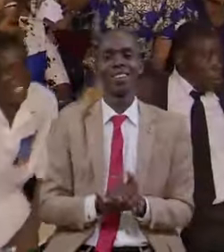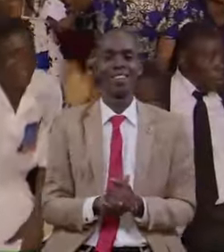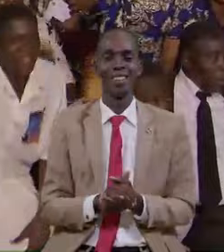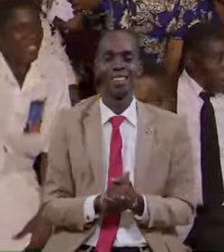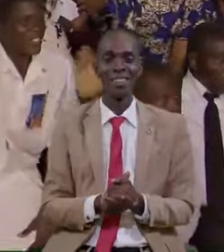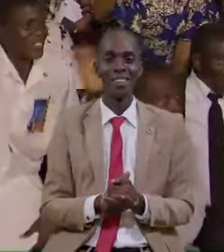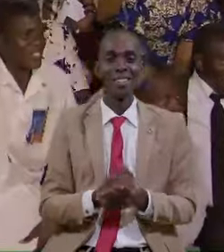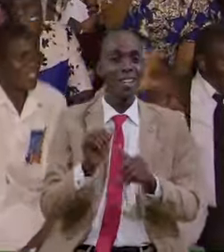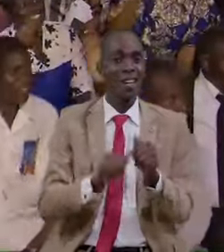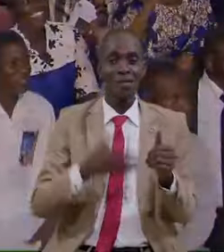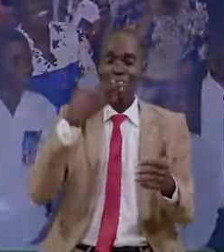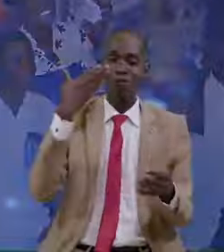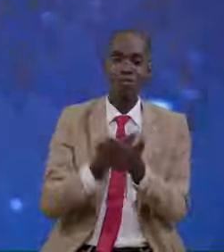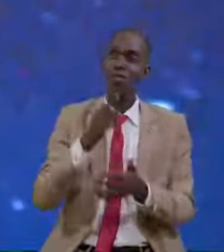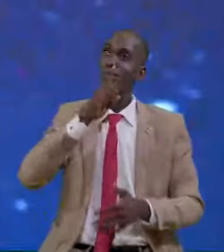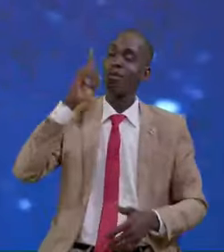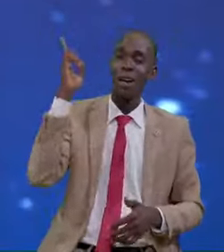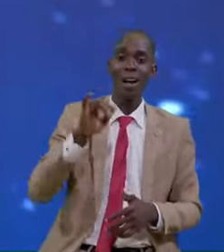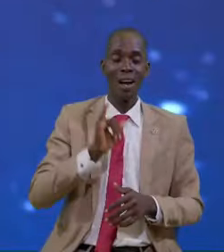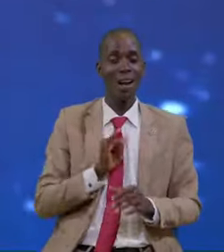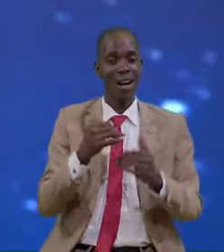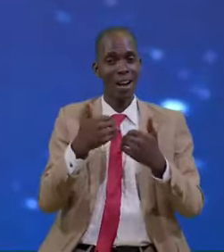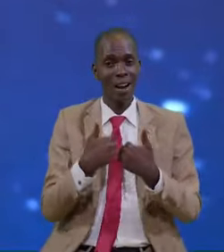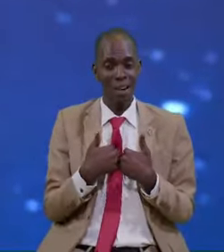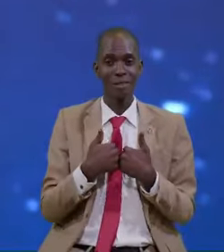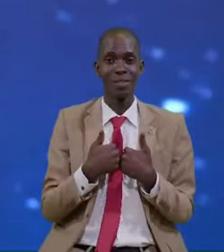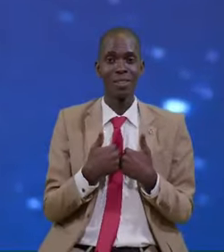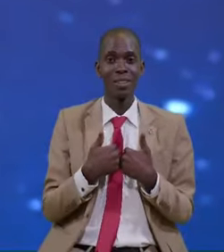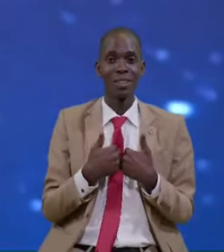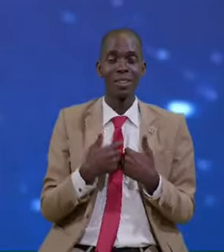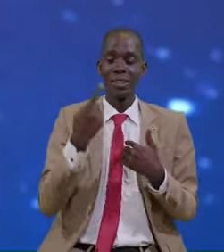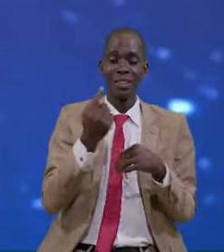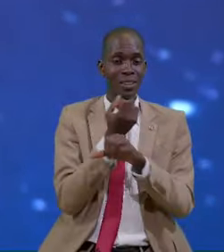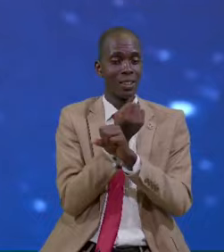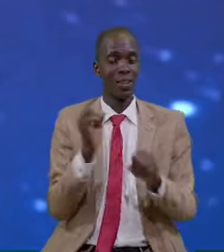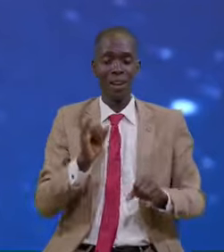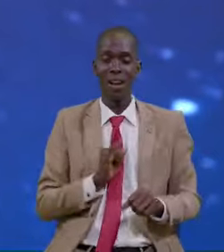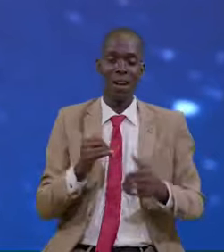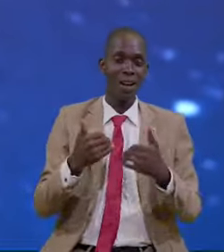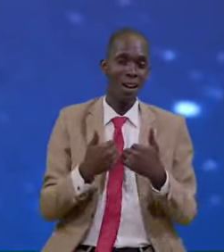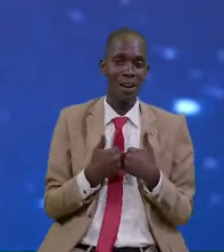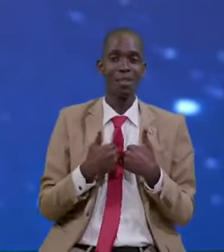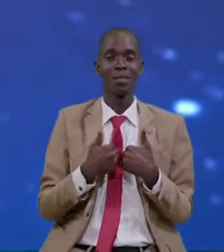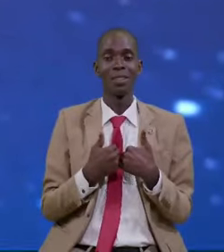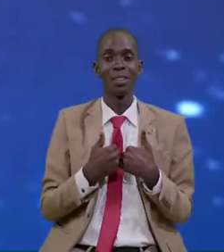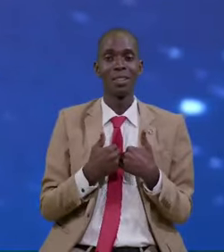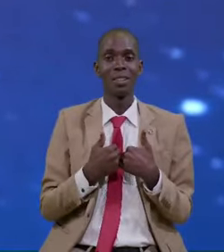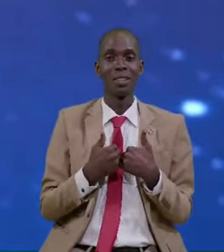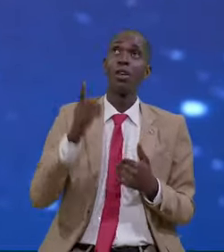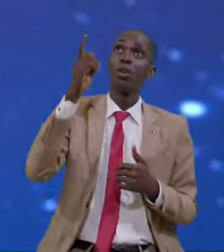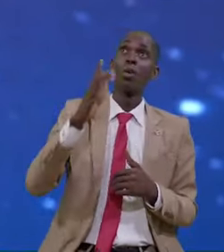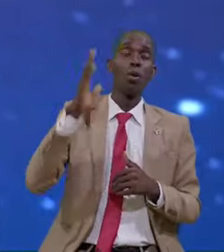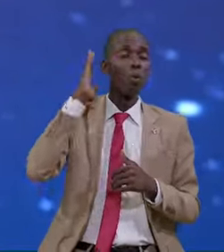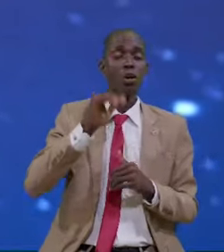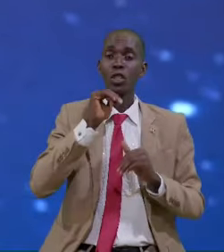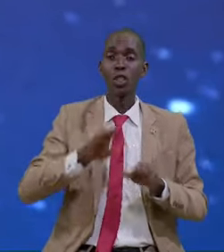Every good assurance I have, the salvation I have, God will not give you